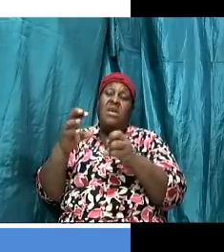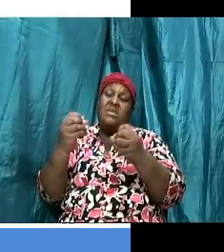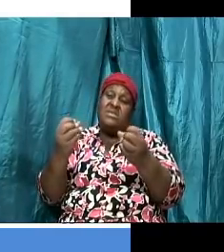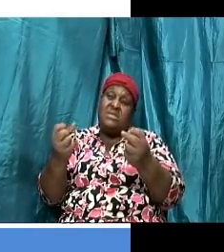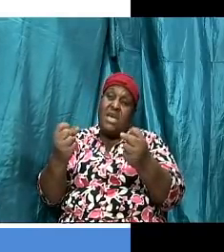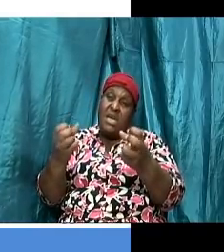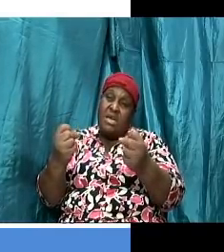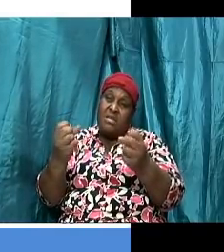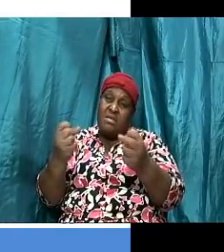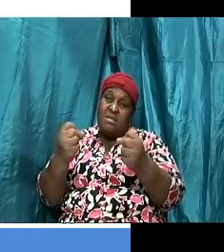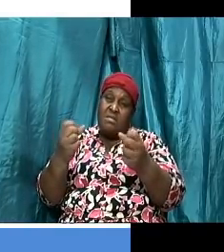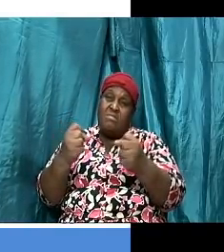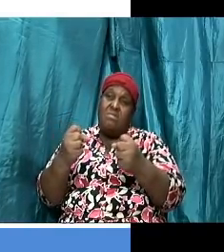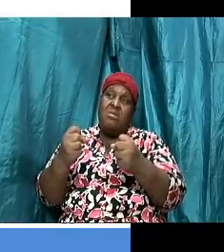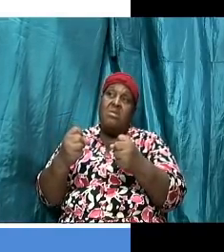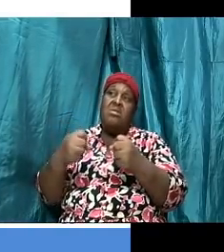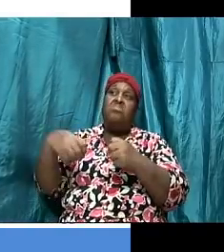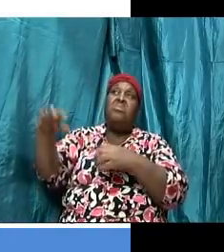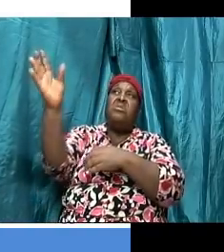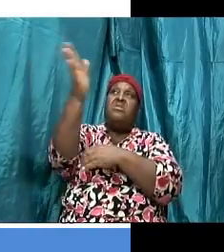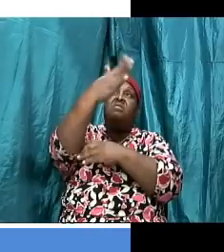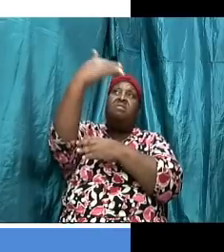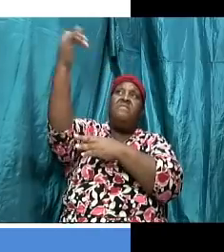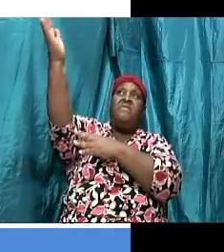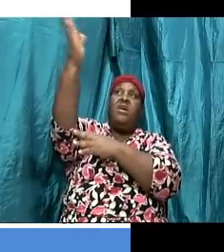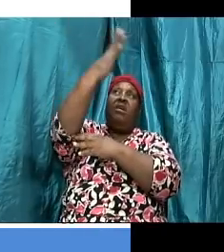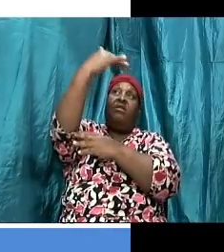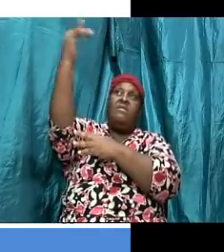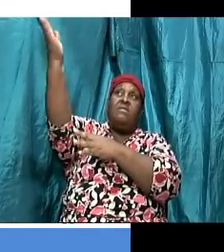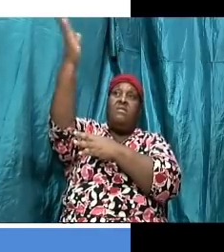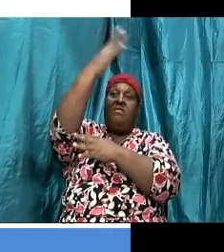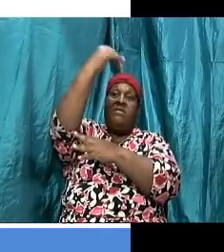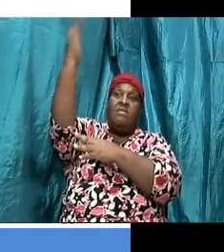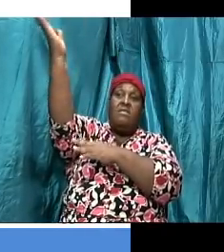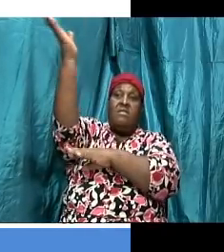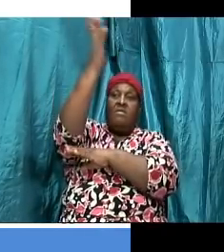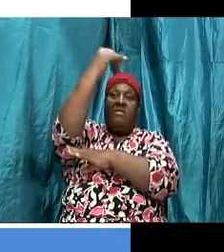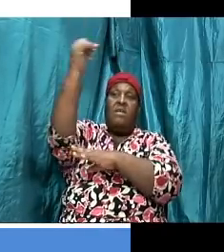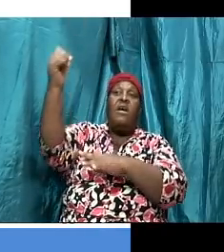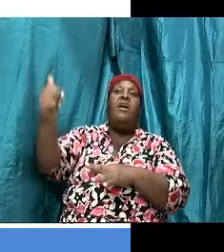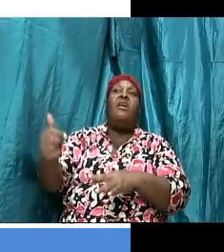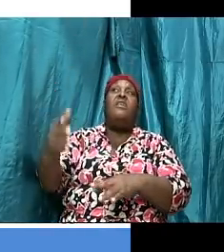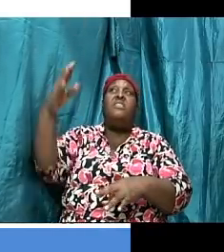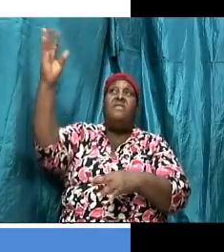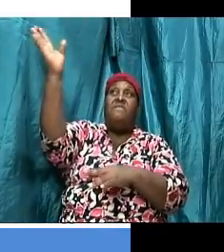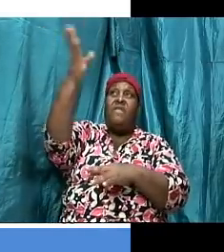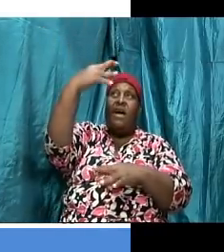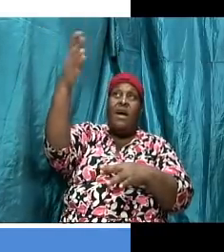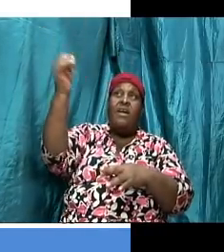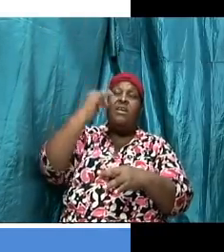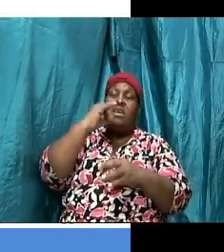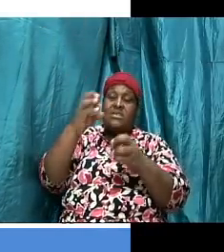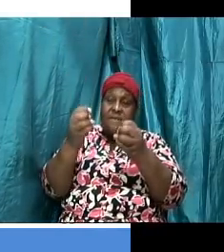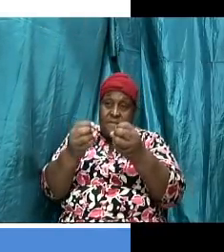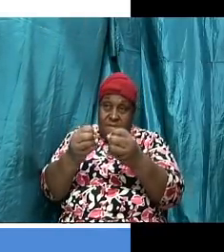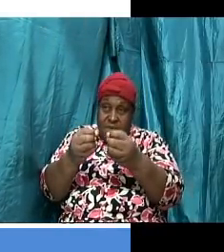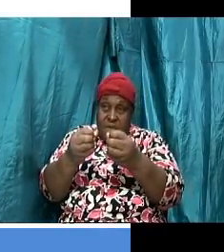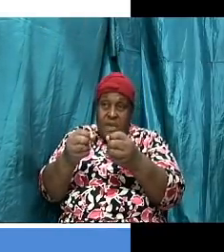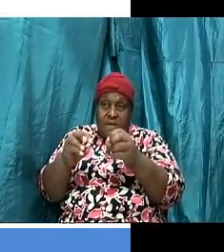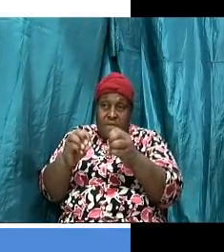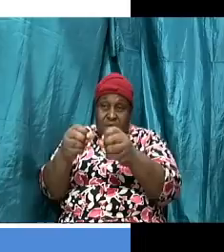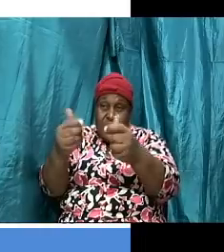it would be the flag. So the flag is the Constitution, the visible sign